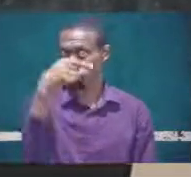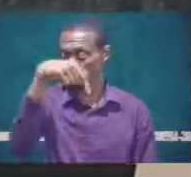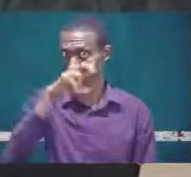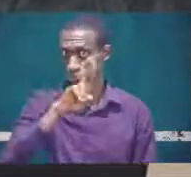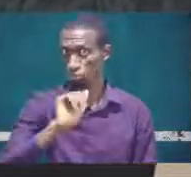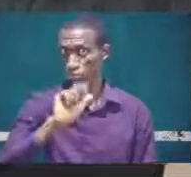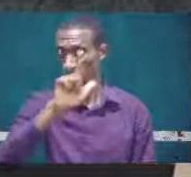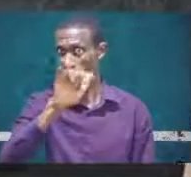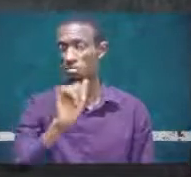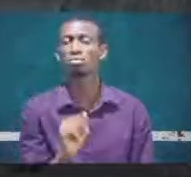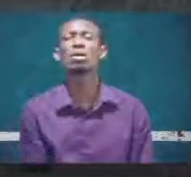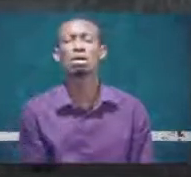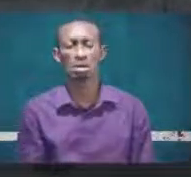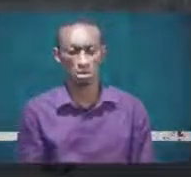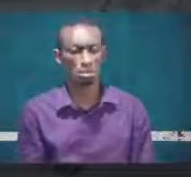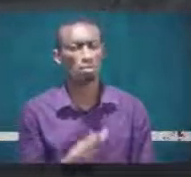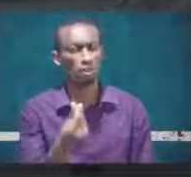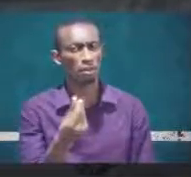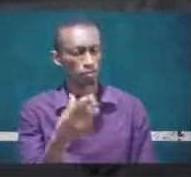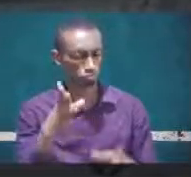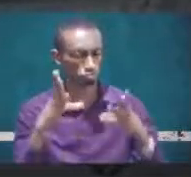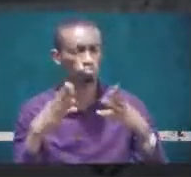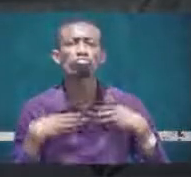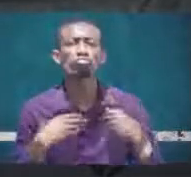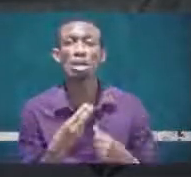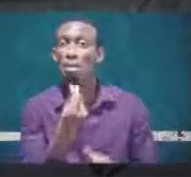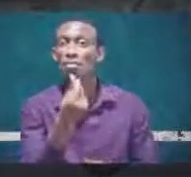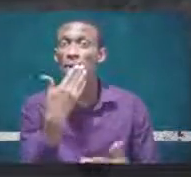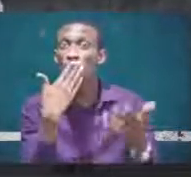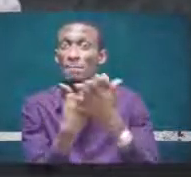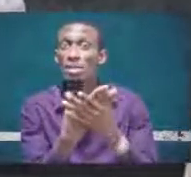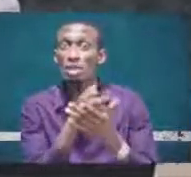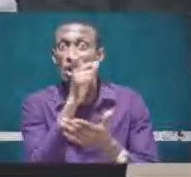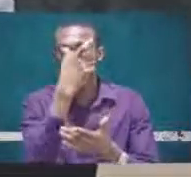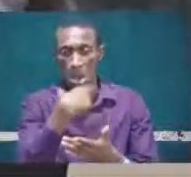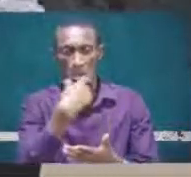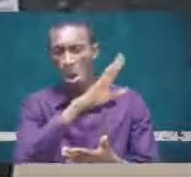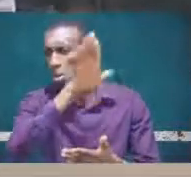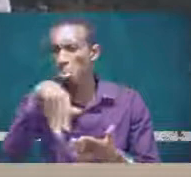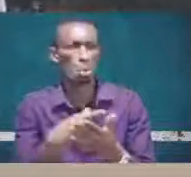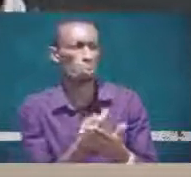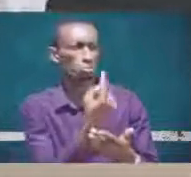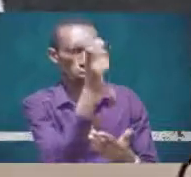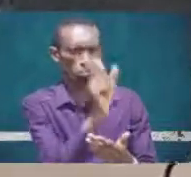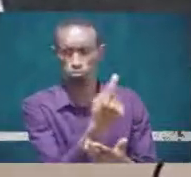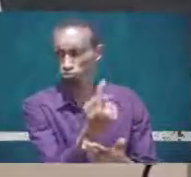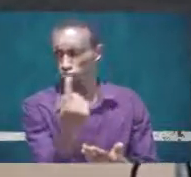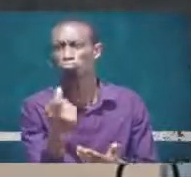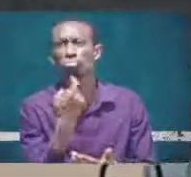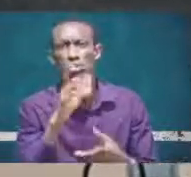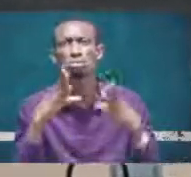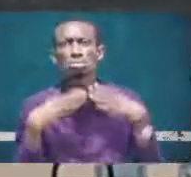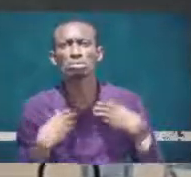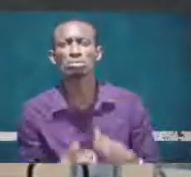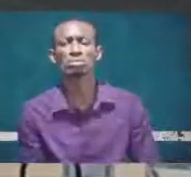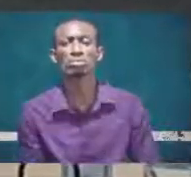it is acceptability. Good money should be accepted by everyone, by the public, as a medium of